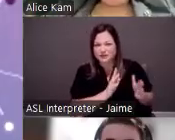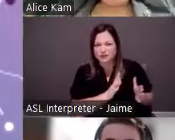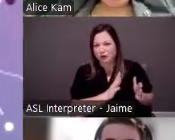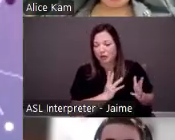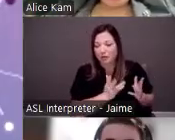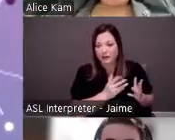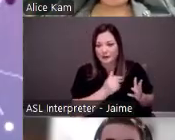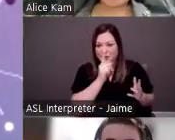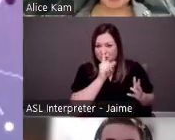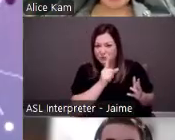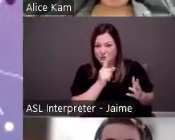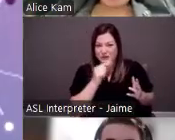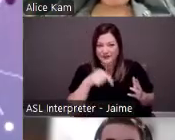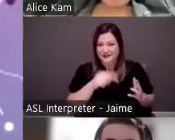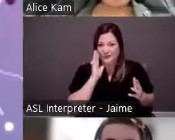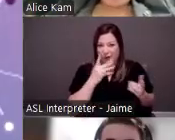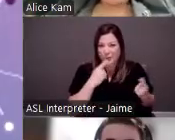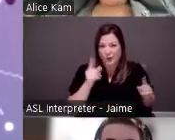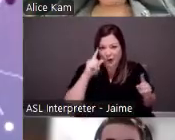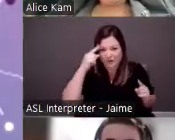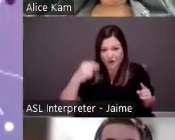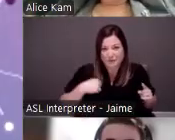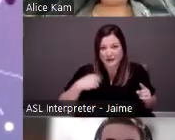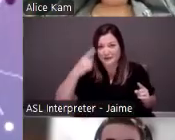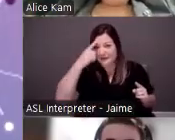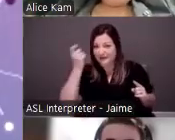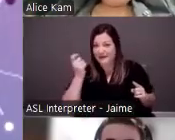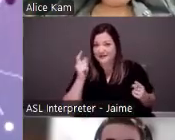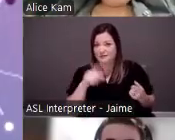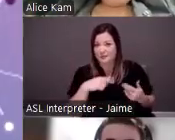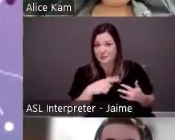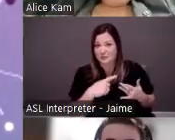to work in my case because X and Y, and